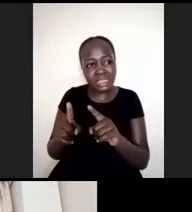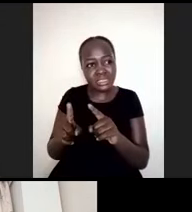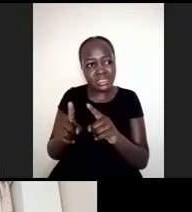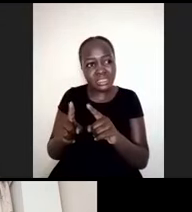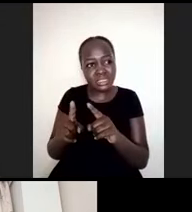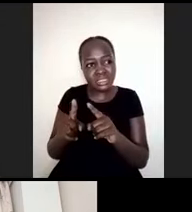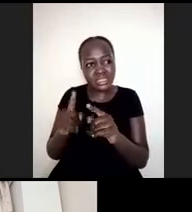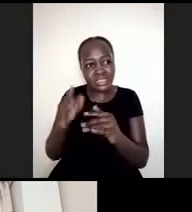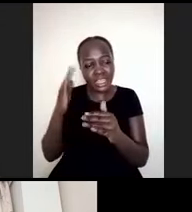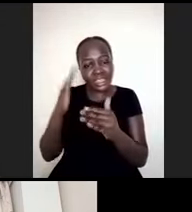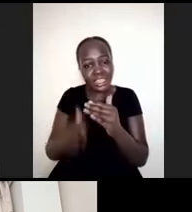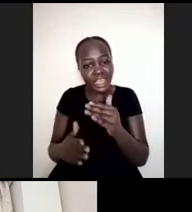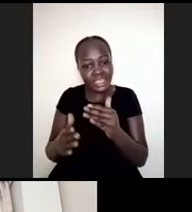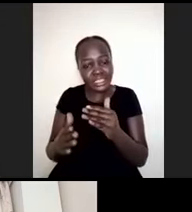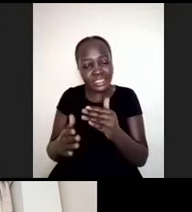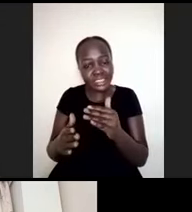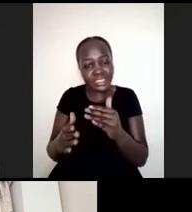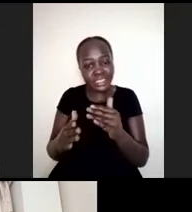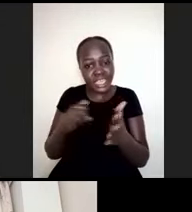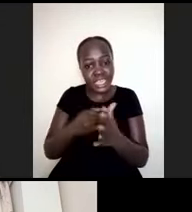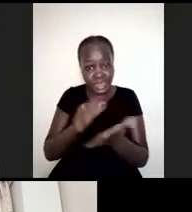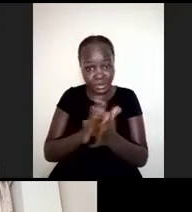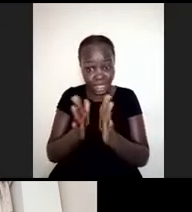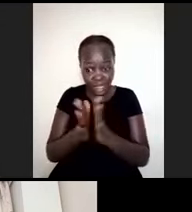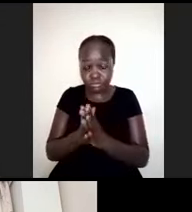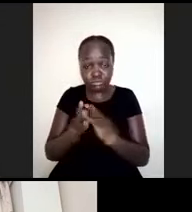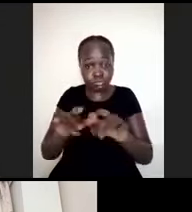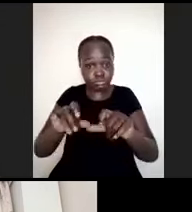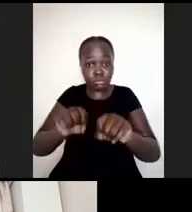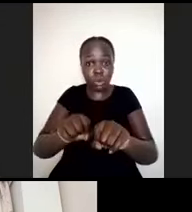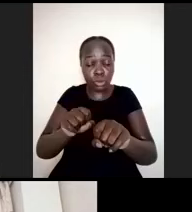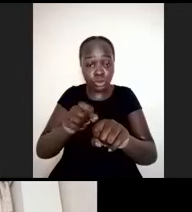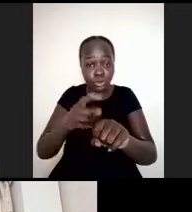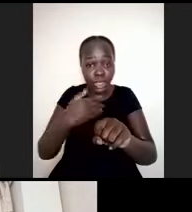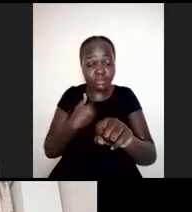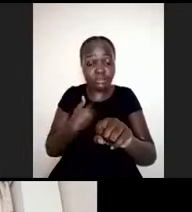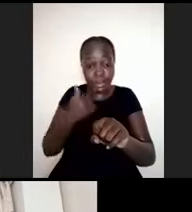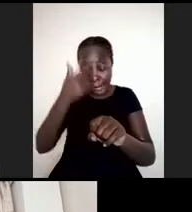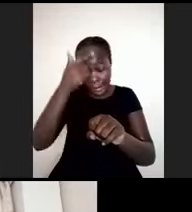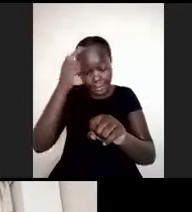eventually it gets a hold of you because it preys on you.